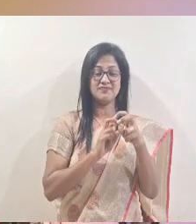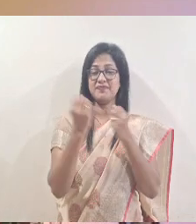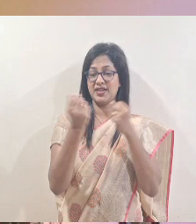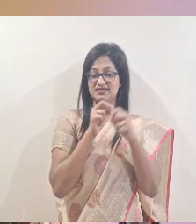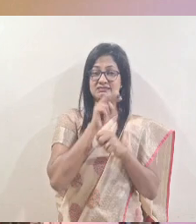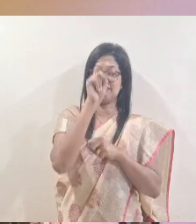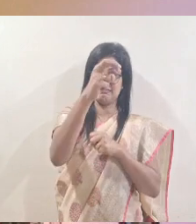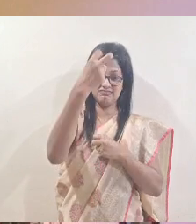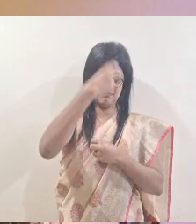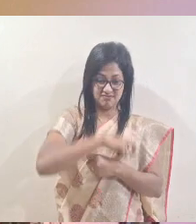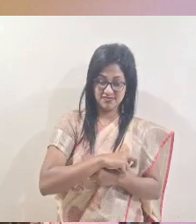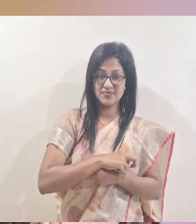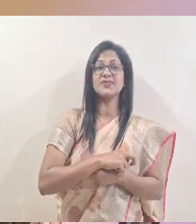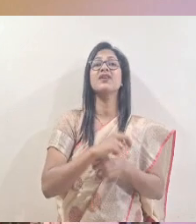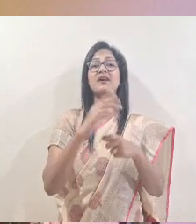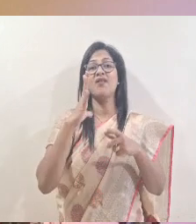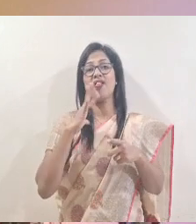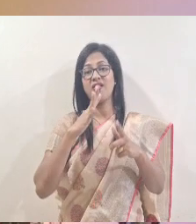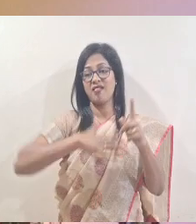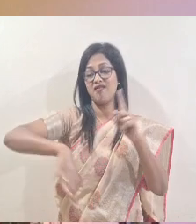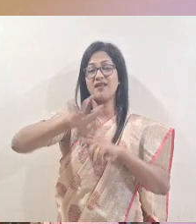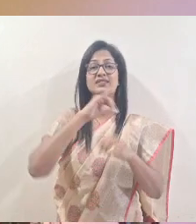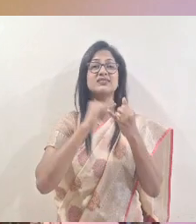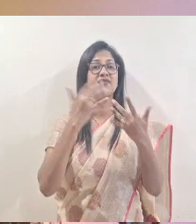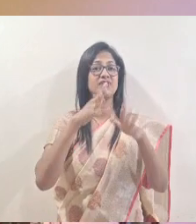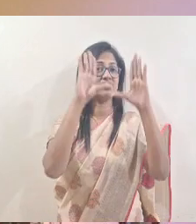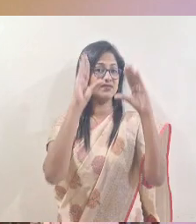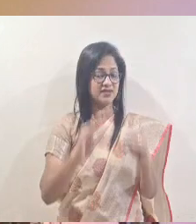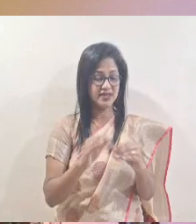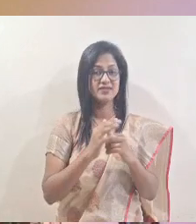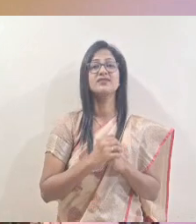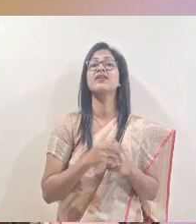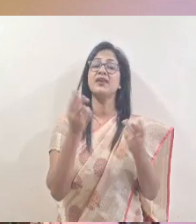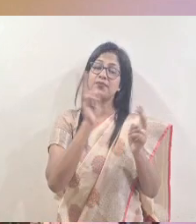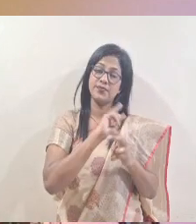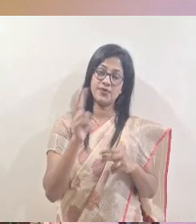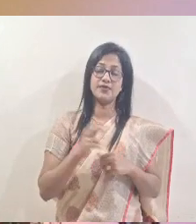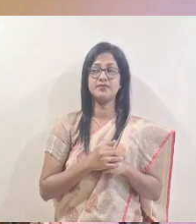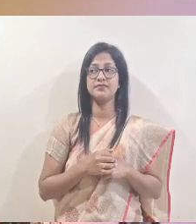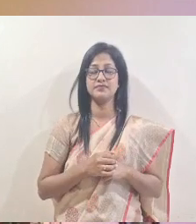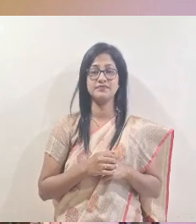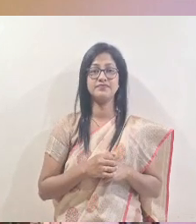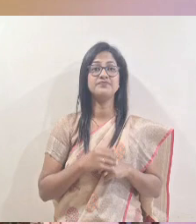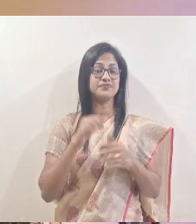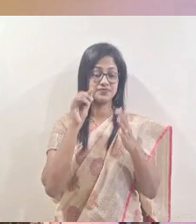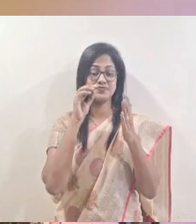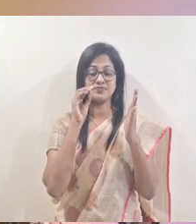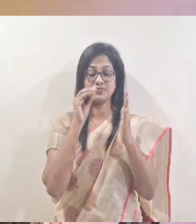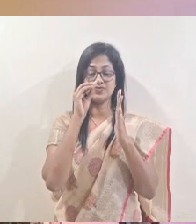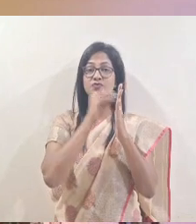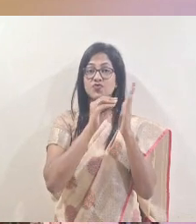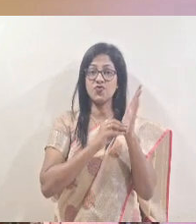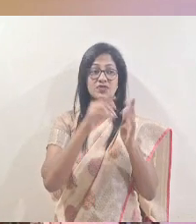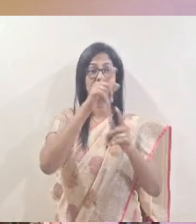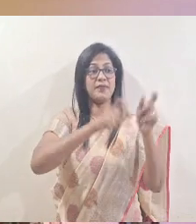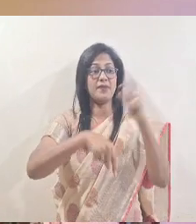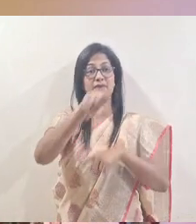and deboarding, lack of amenities in the waiting area, etc. And in both other notes, most of the people were satisfied